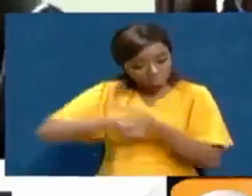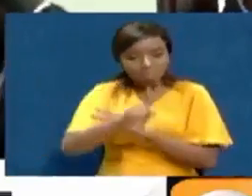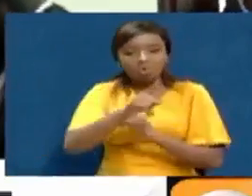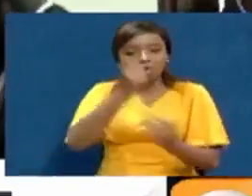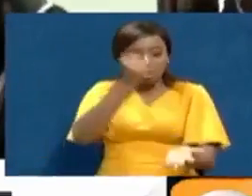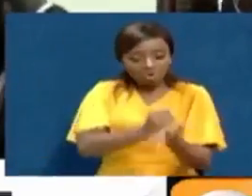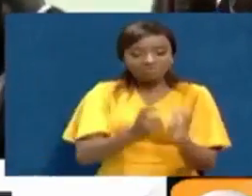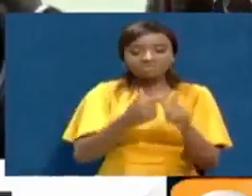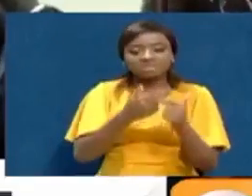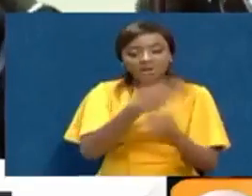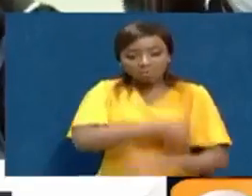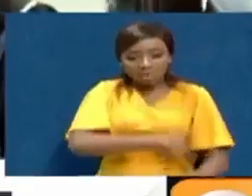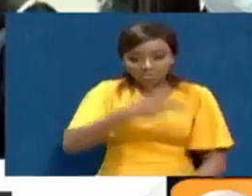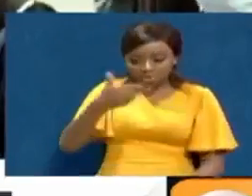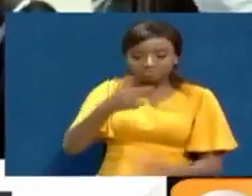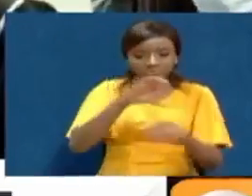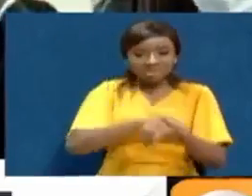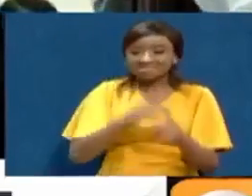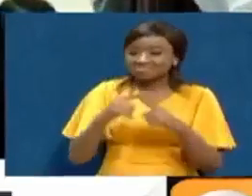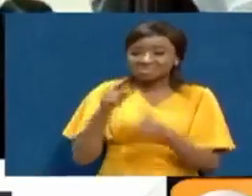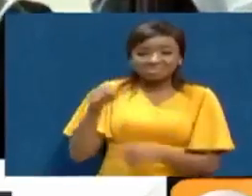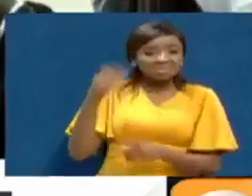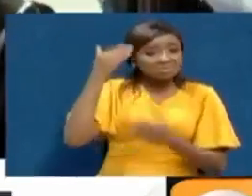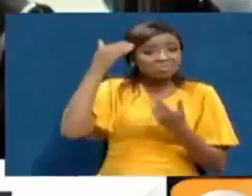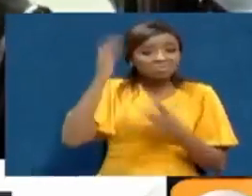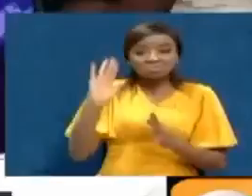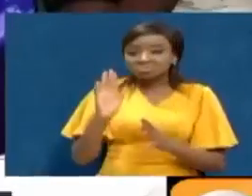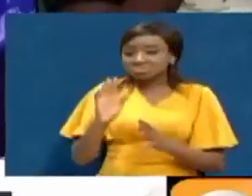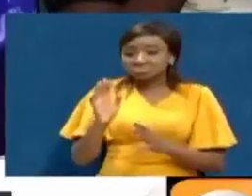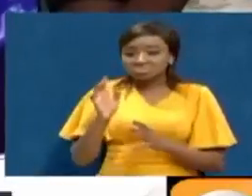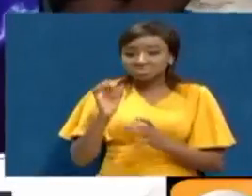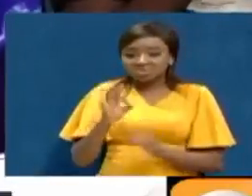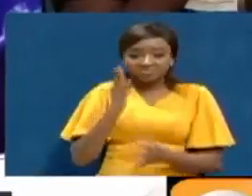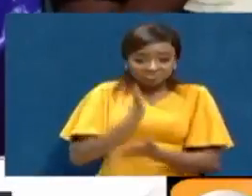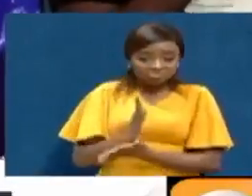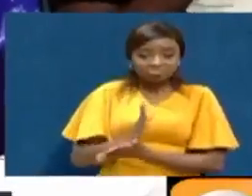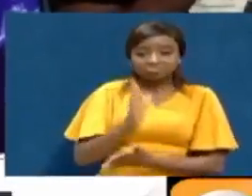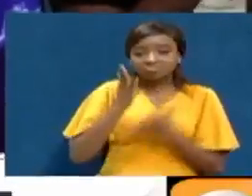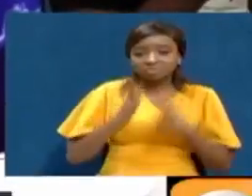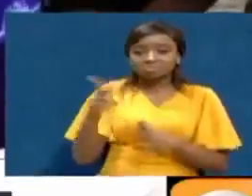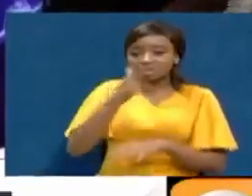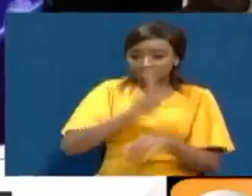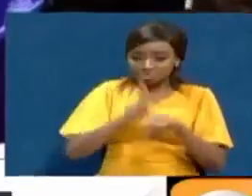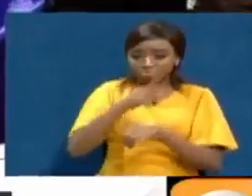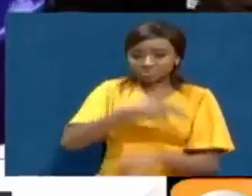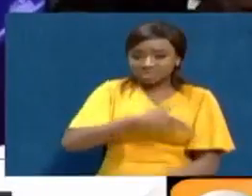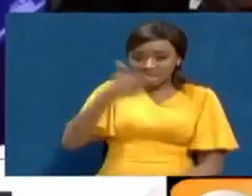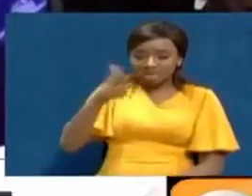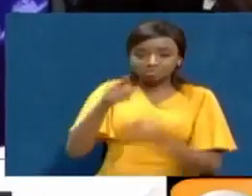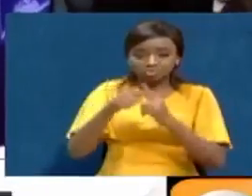weapon. He also denies any knowledge of his bodyguard using the gun to kill the late Omwenga. According to Obure, the